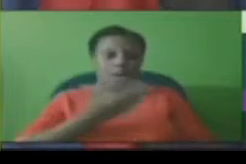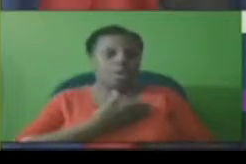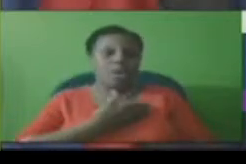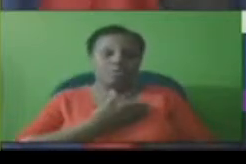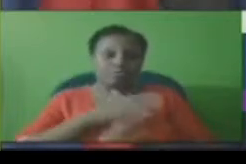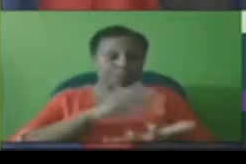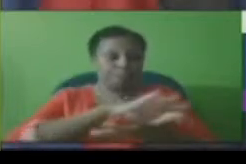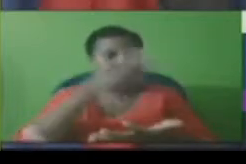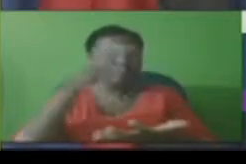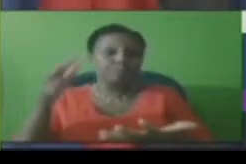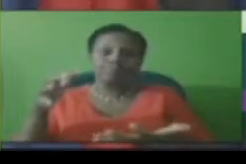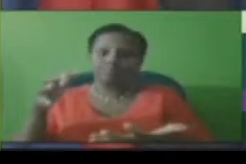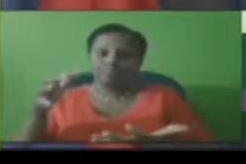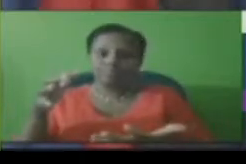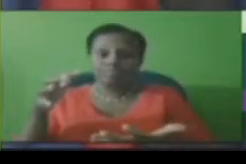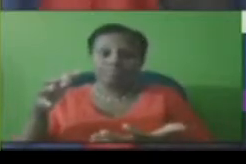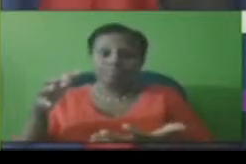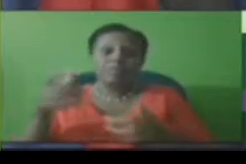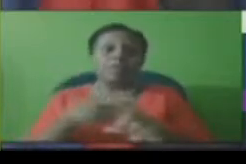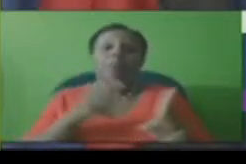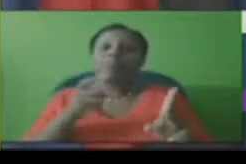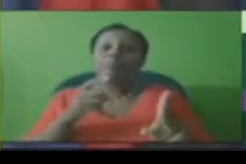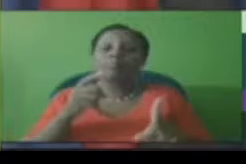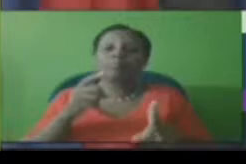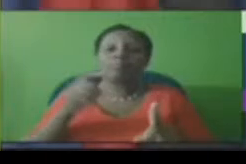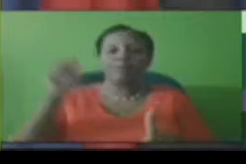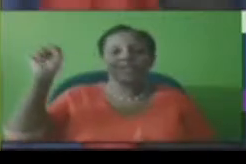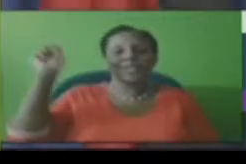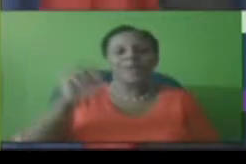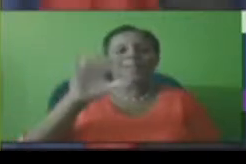Africa, with supplies coming to them from Europe.